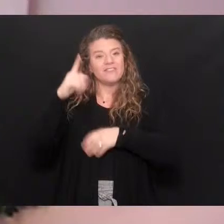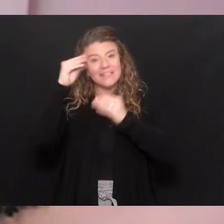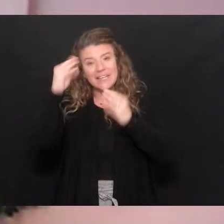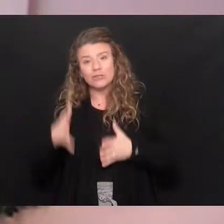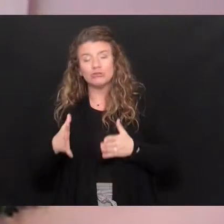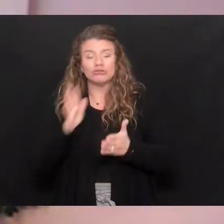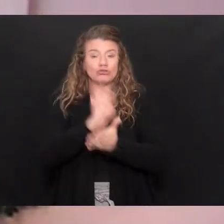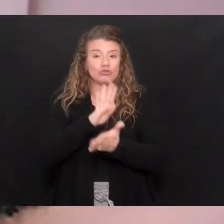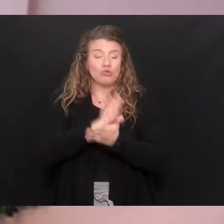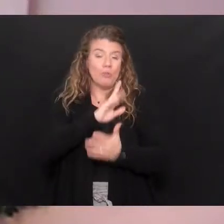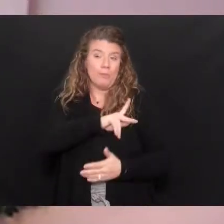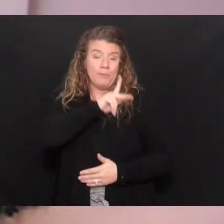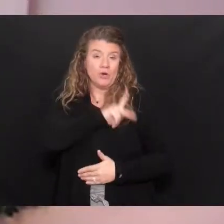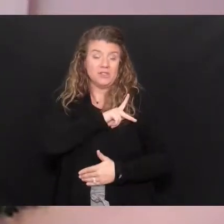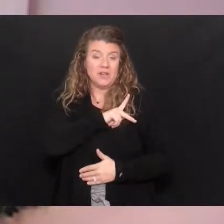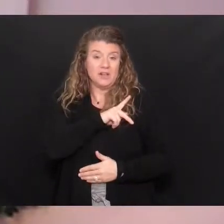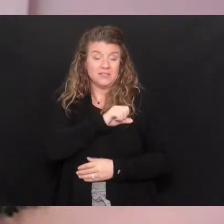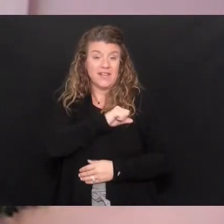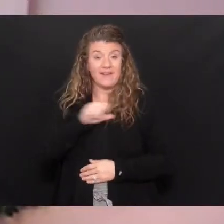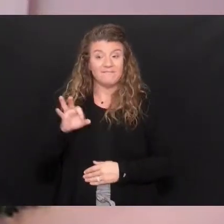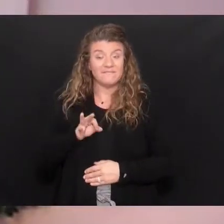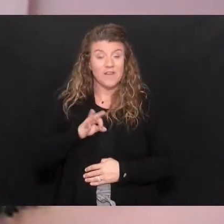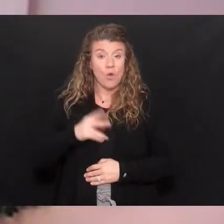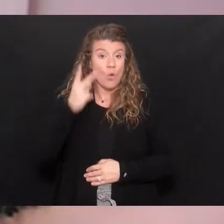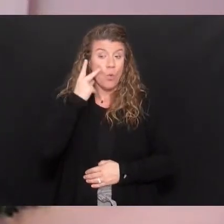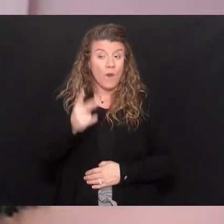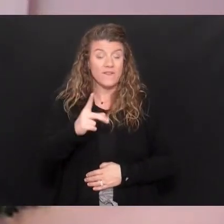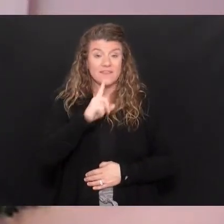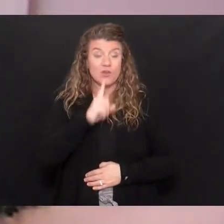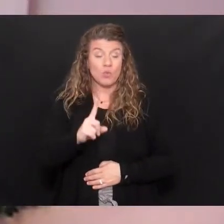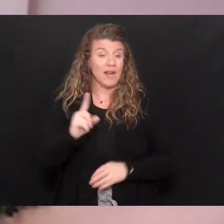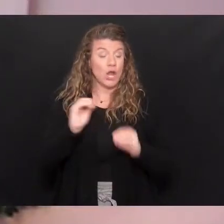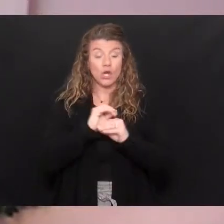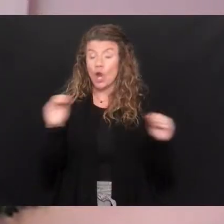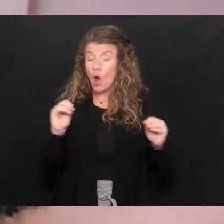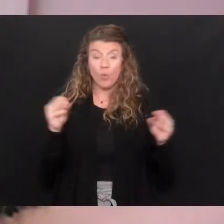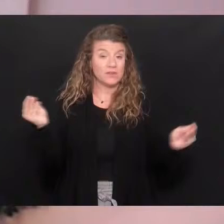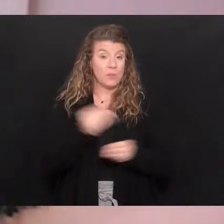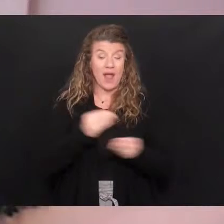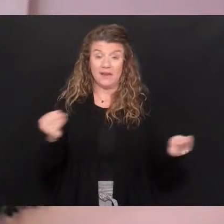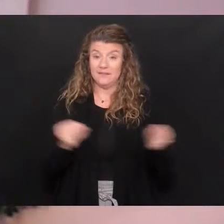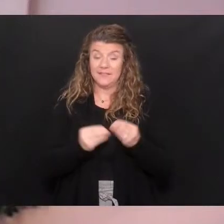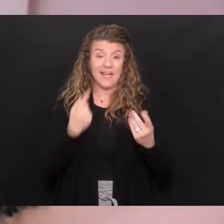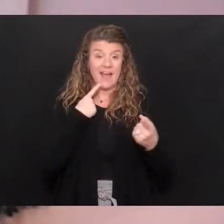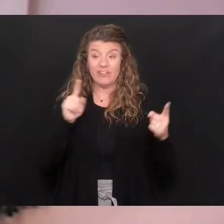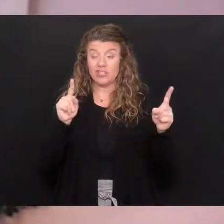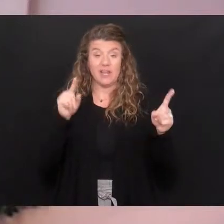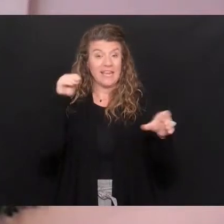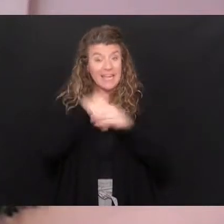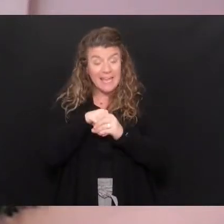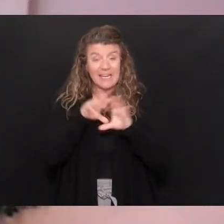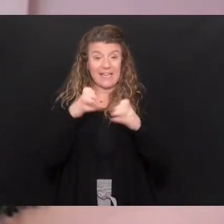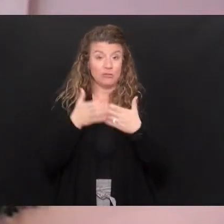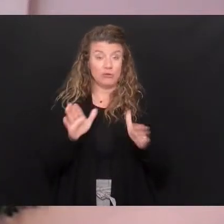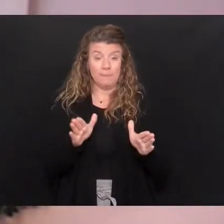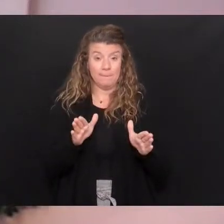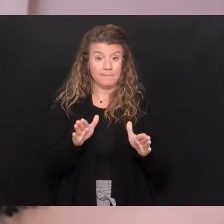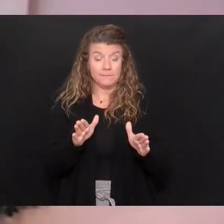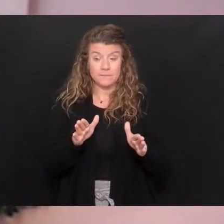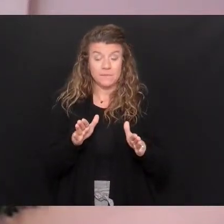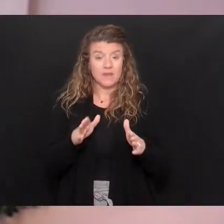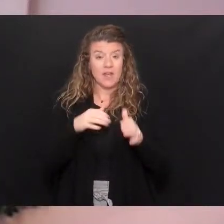school service personnel, we have seen really no spread appreciably in the classroom under